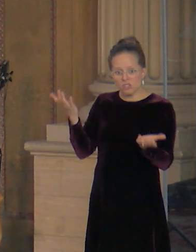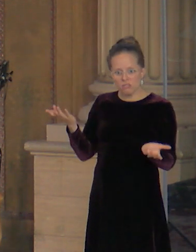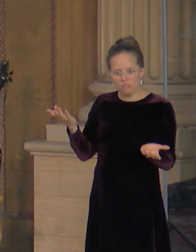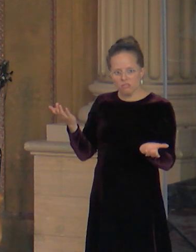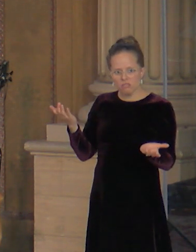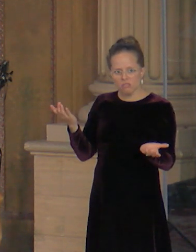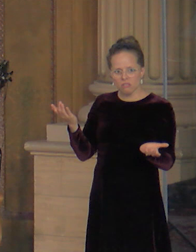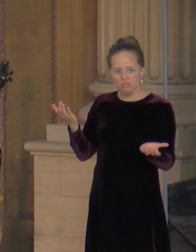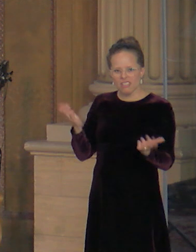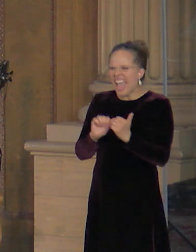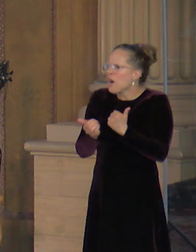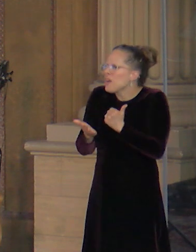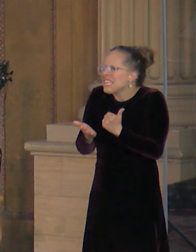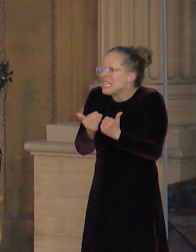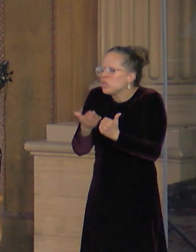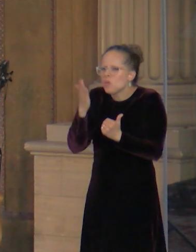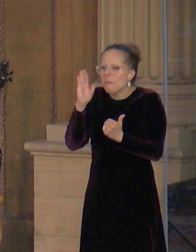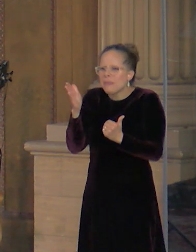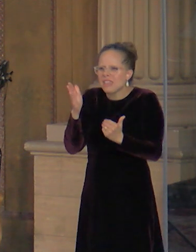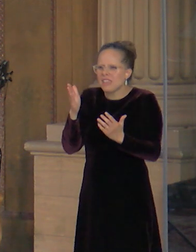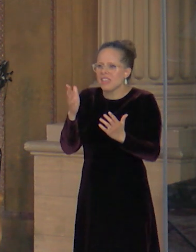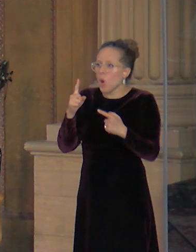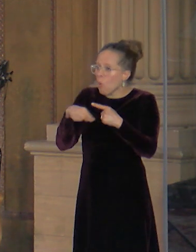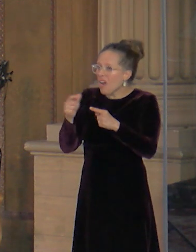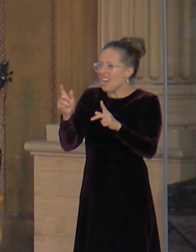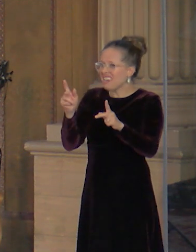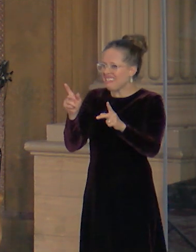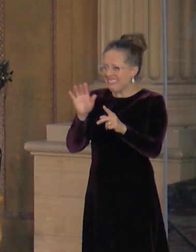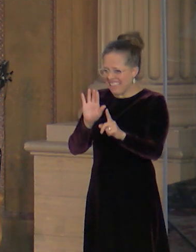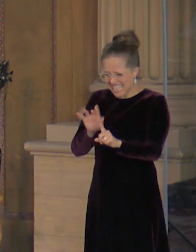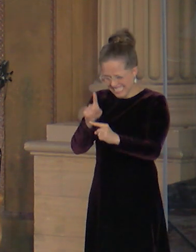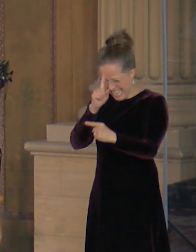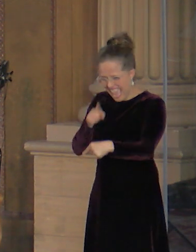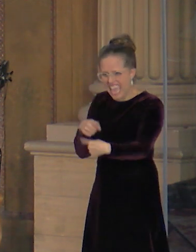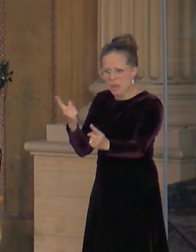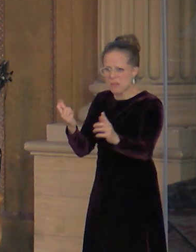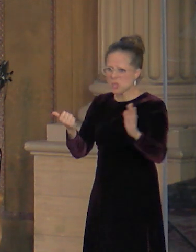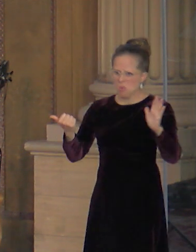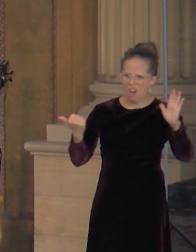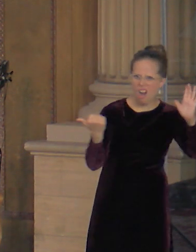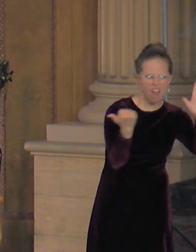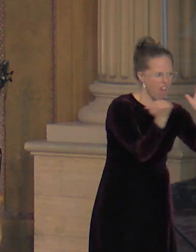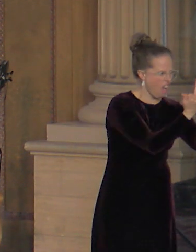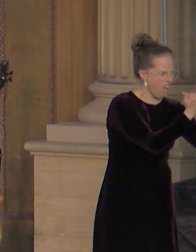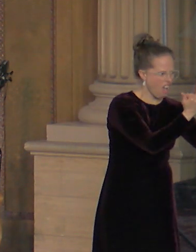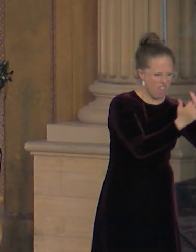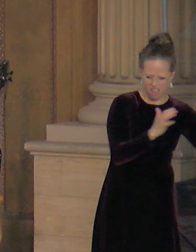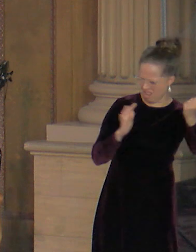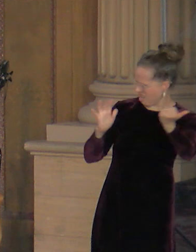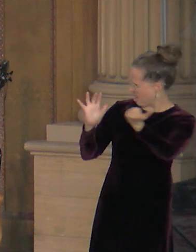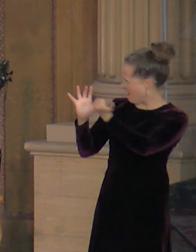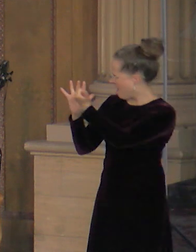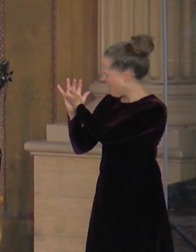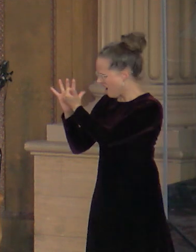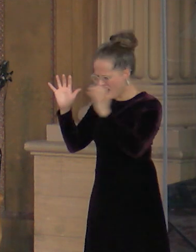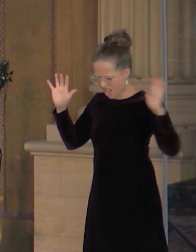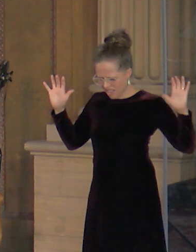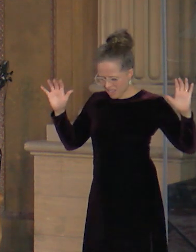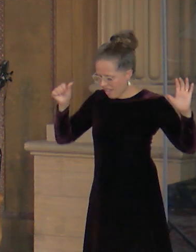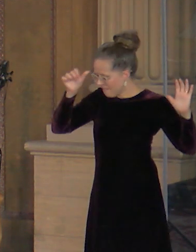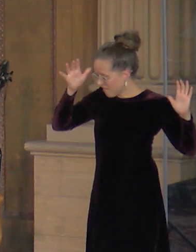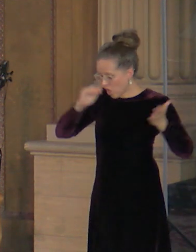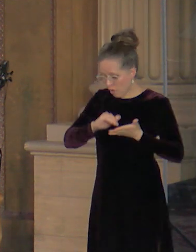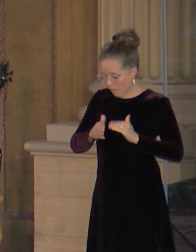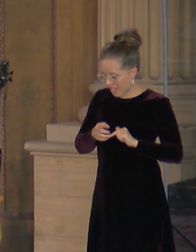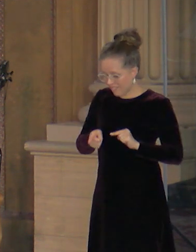love his enemies when it was that hard when they were that evil when they were that bad to him they were nailing him to a cross and still he prayed father forgive them for